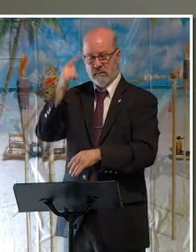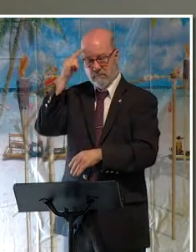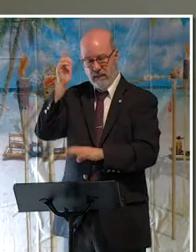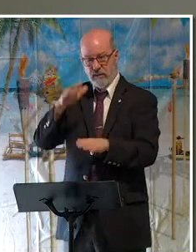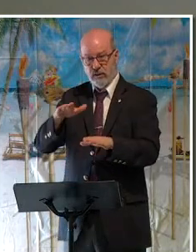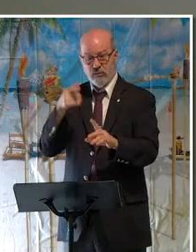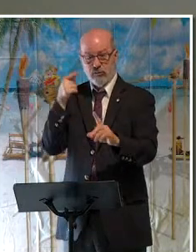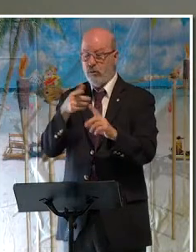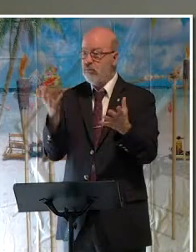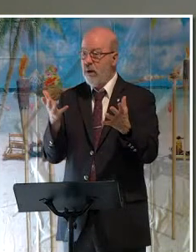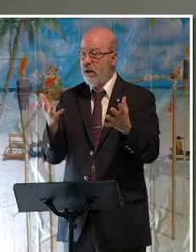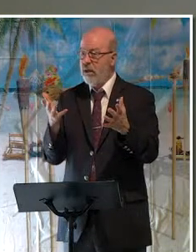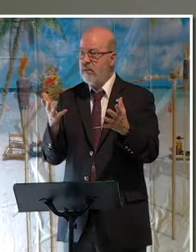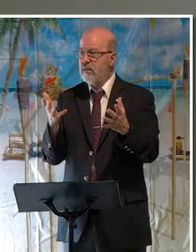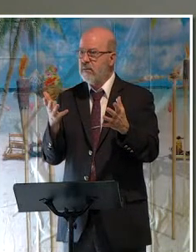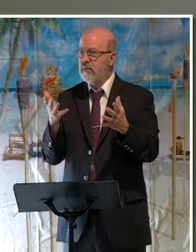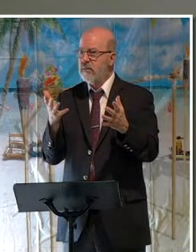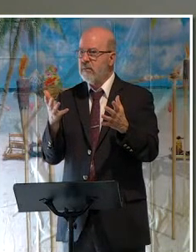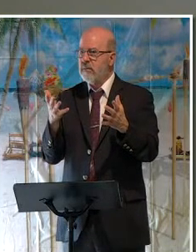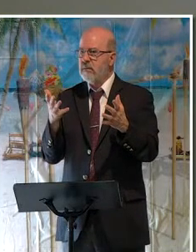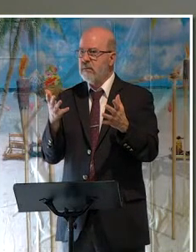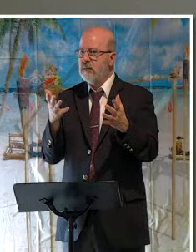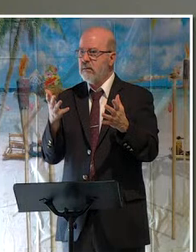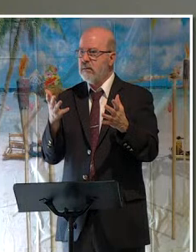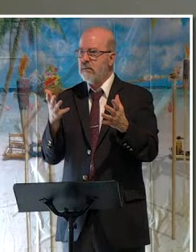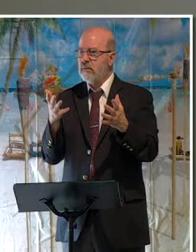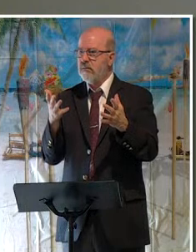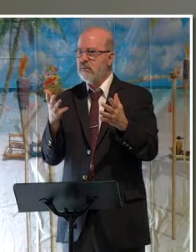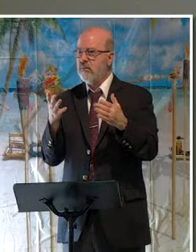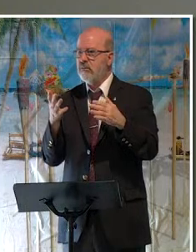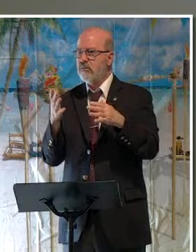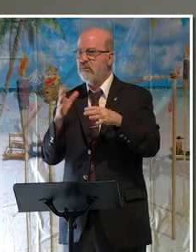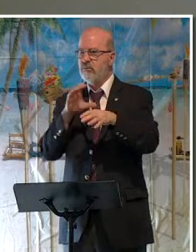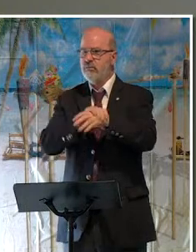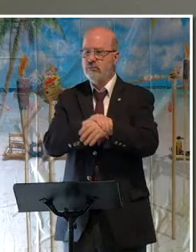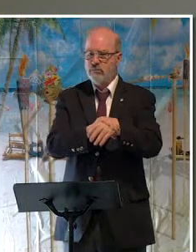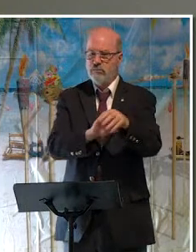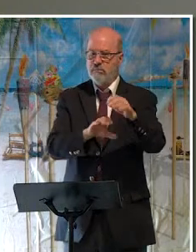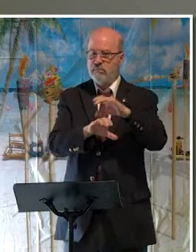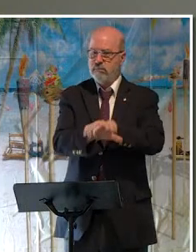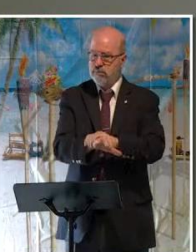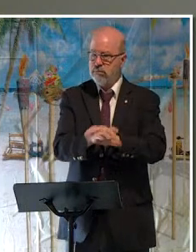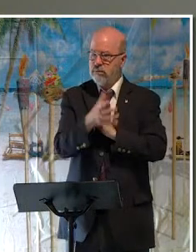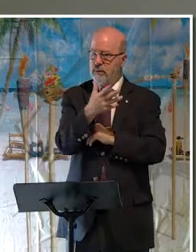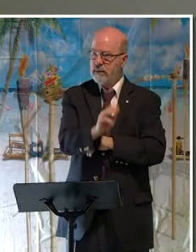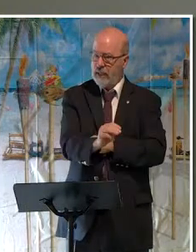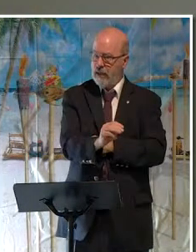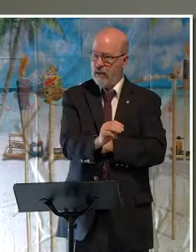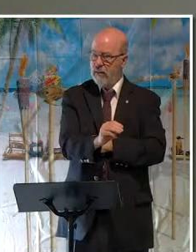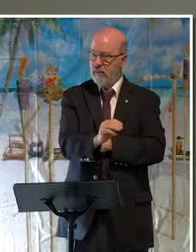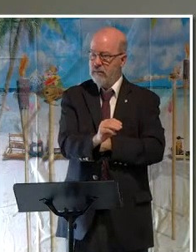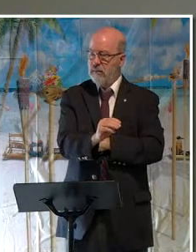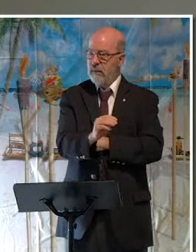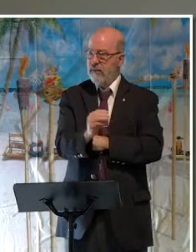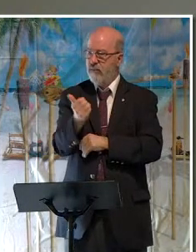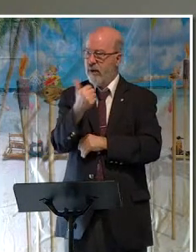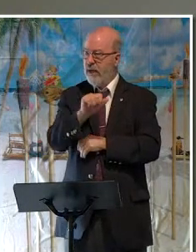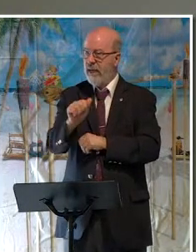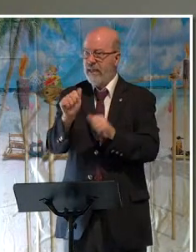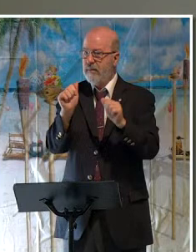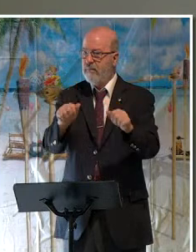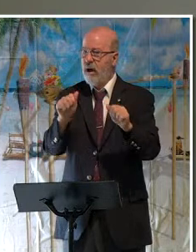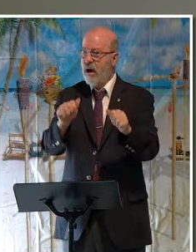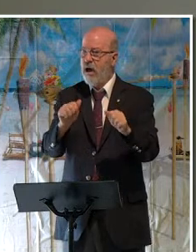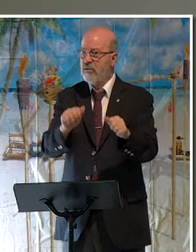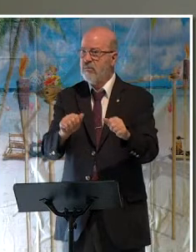His goal? To immobilize them, to paralyze them as far as any